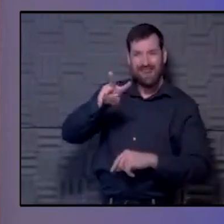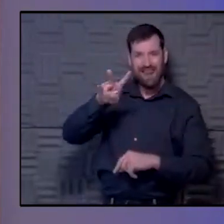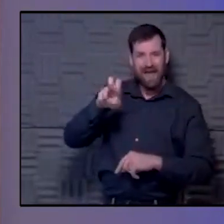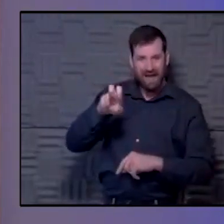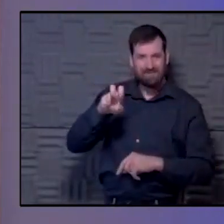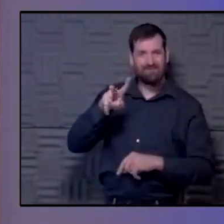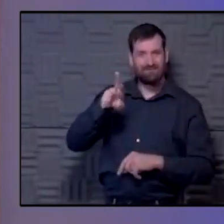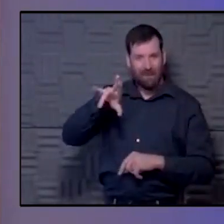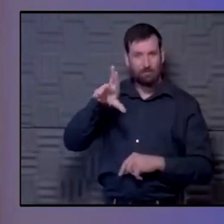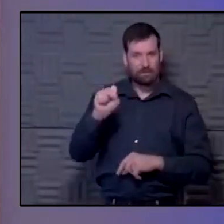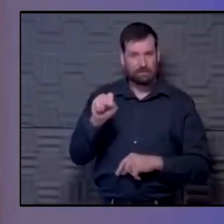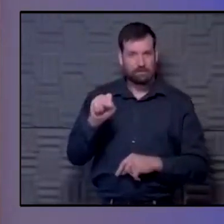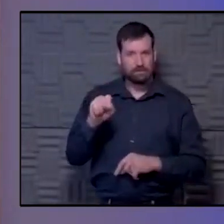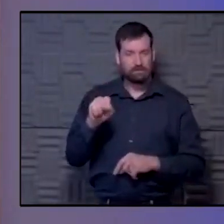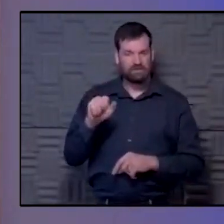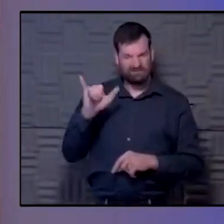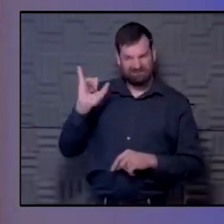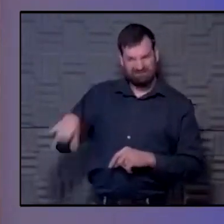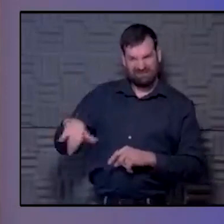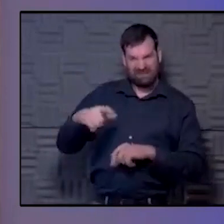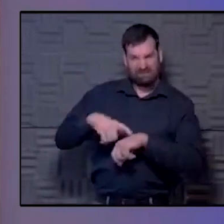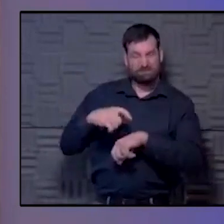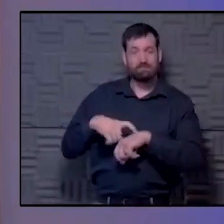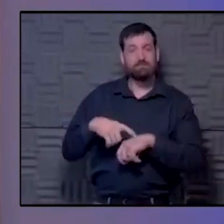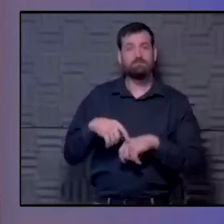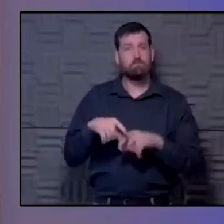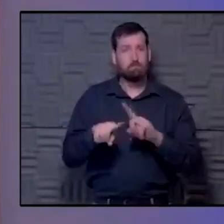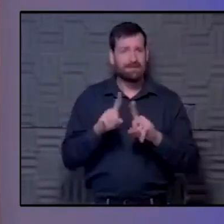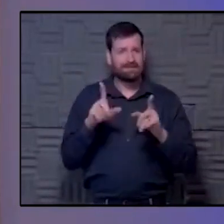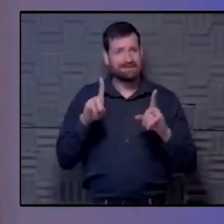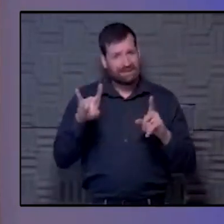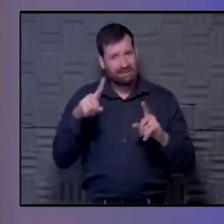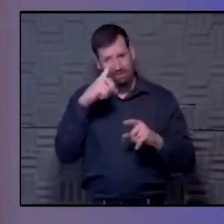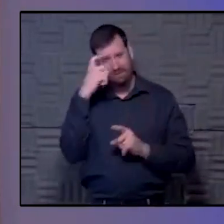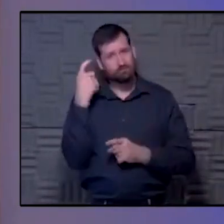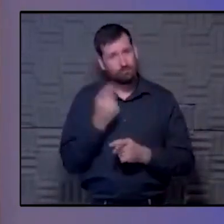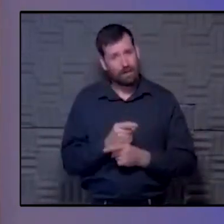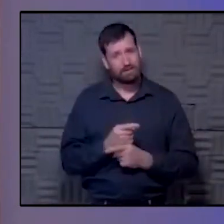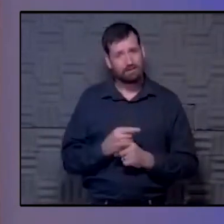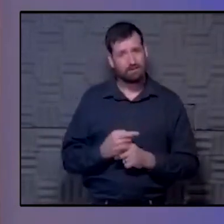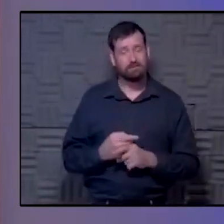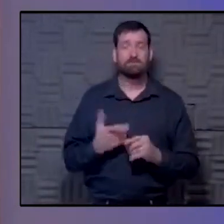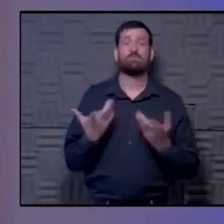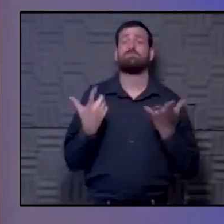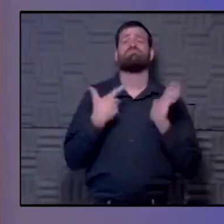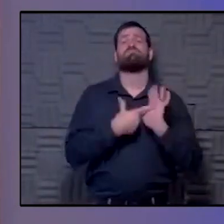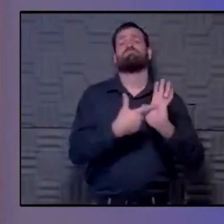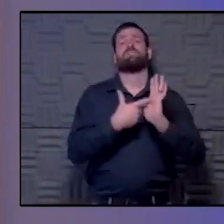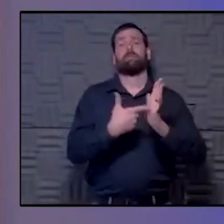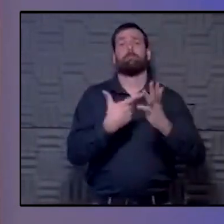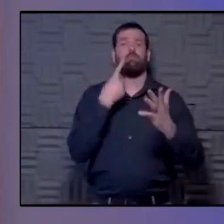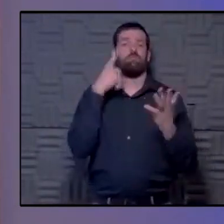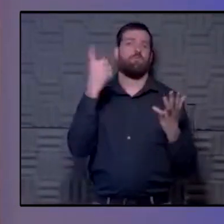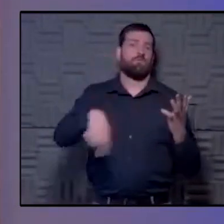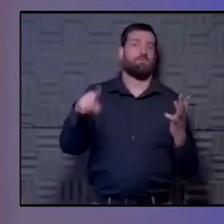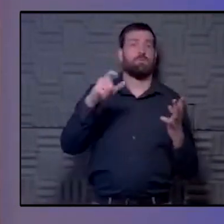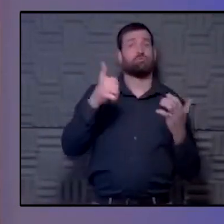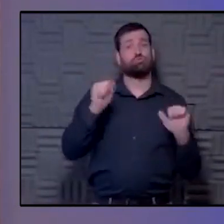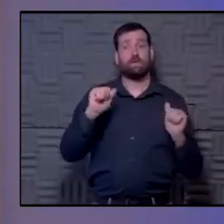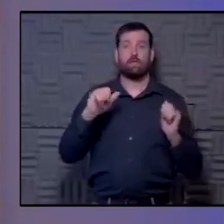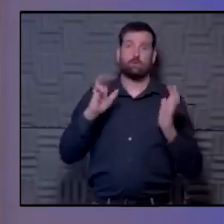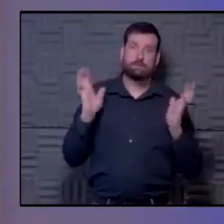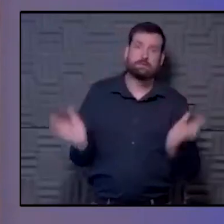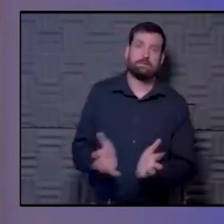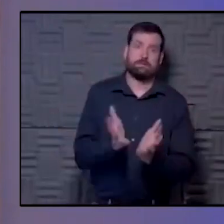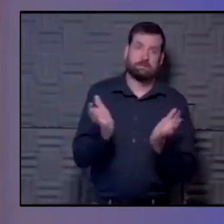did it because it was the right thing to do. So I think just being a good example and trying to beat that drum, just